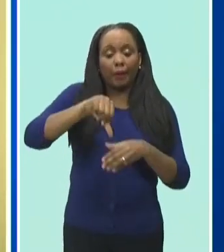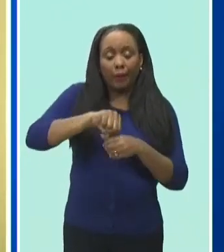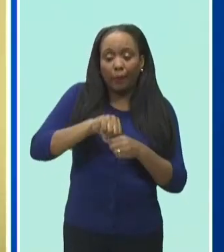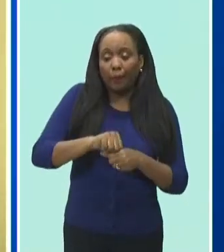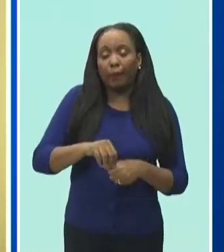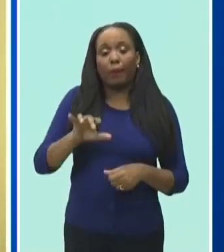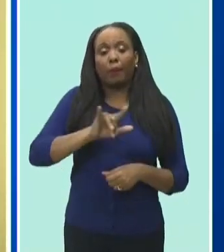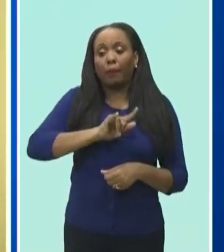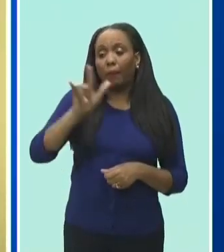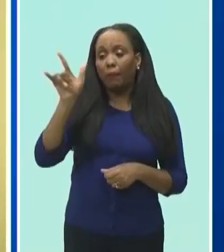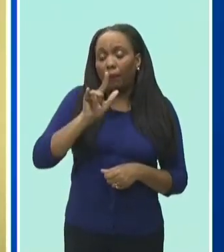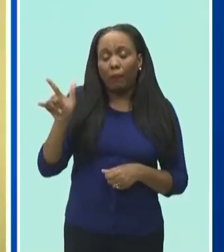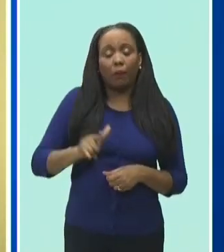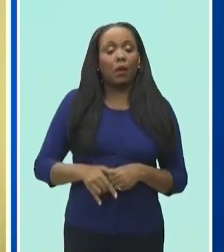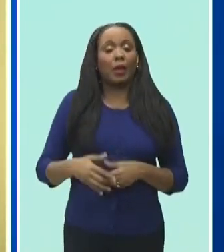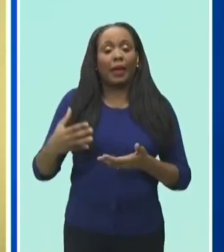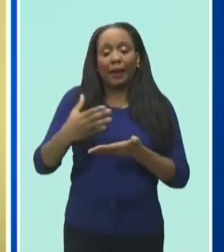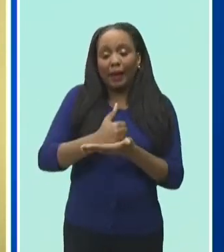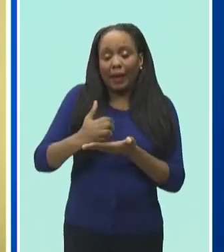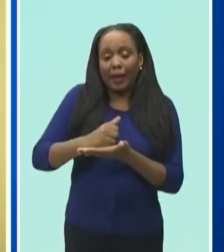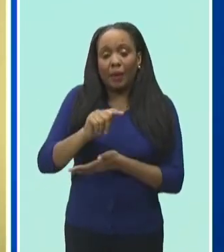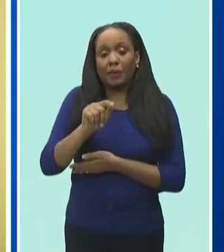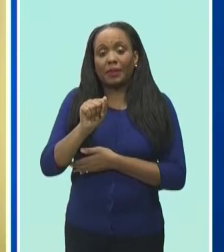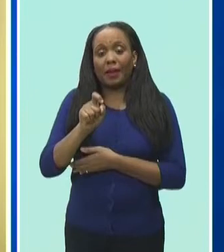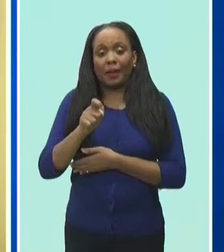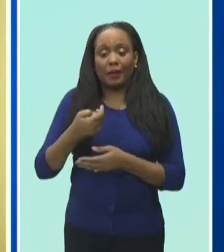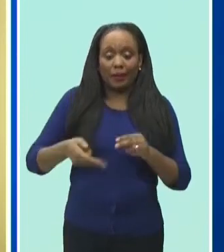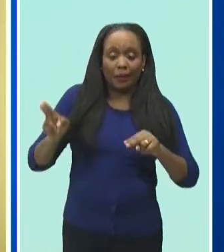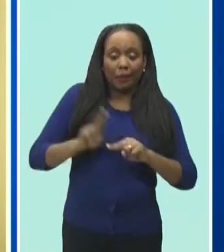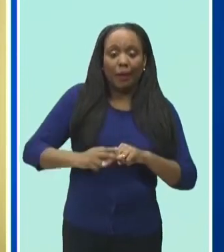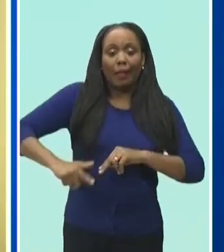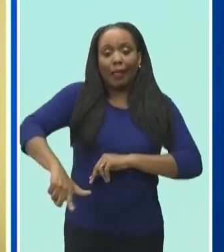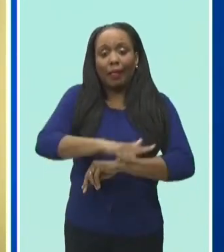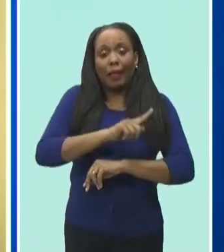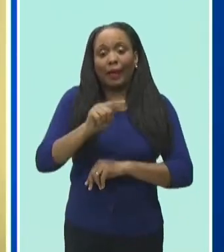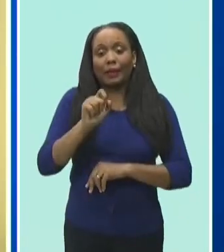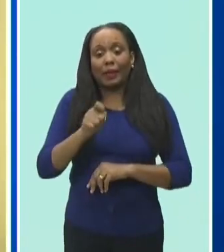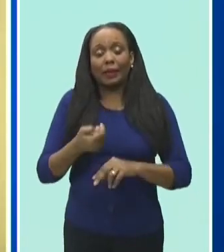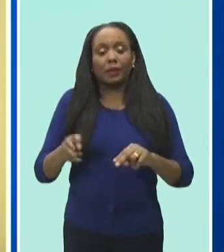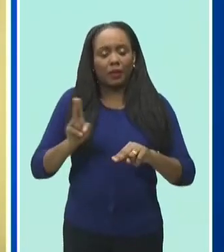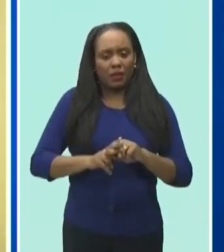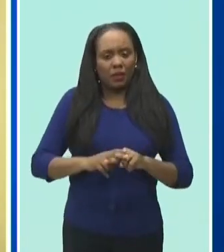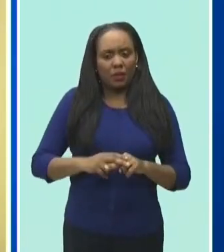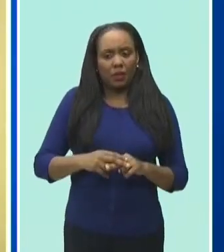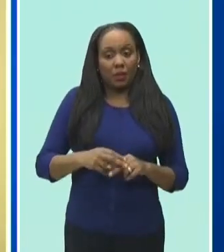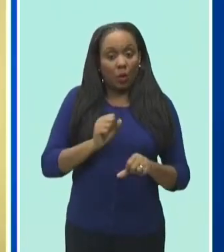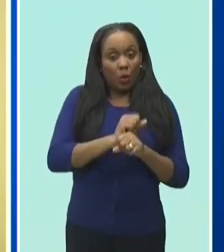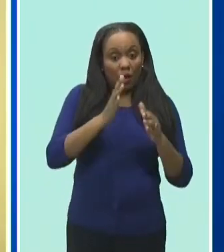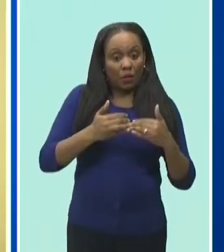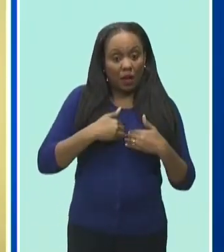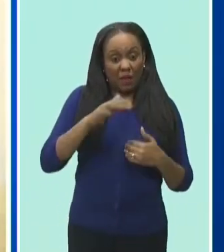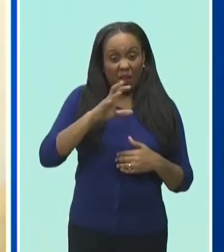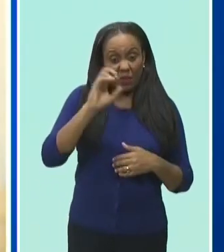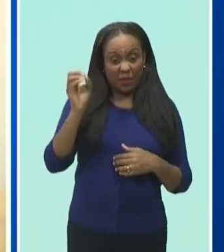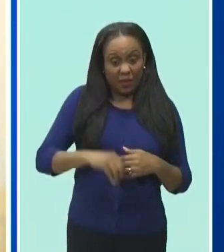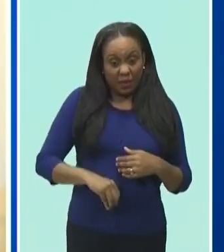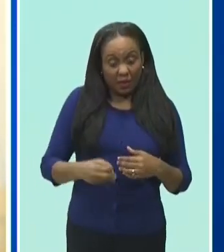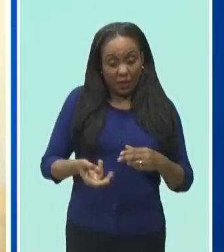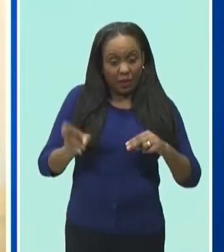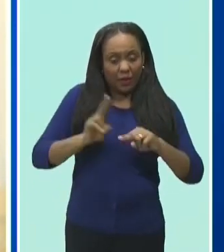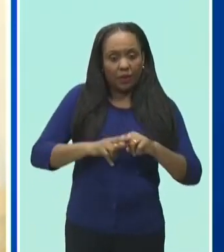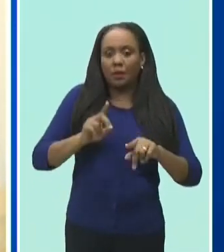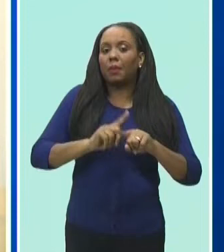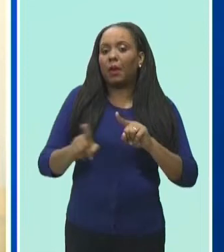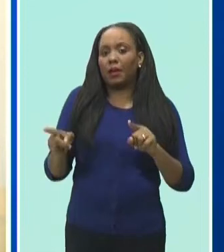Departure tax increase. Income taxes increase. Land taxes increase. They gave a 5% increase to public workers and then took it back in the form of many